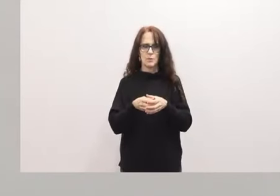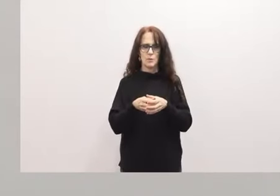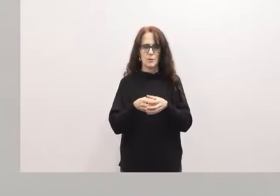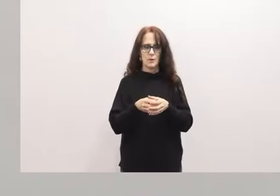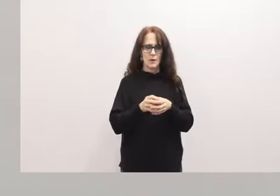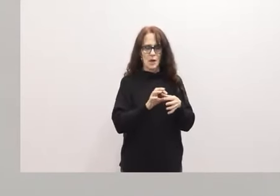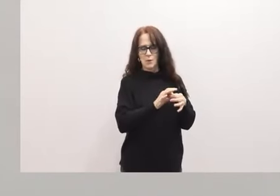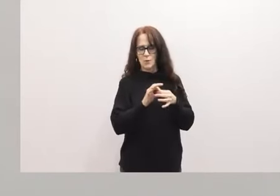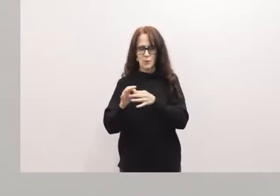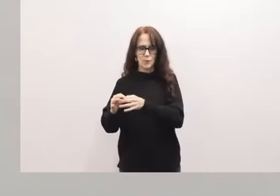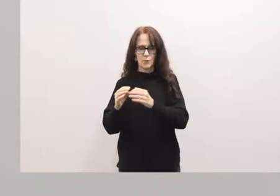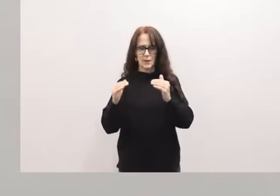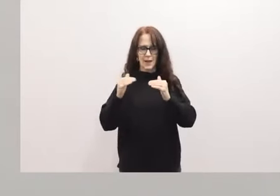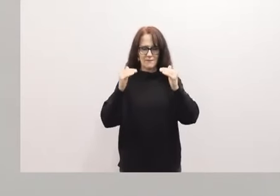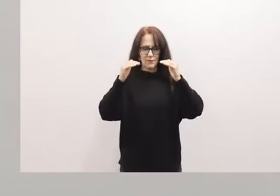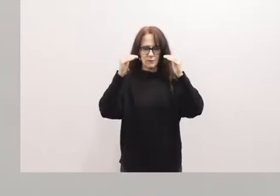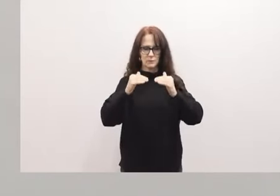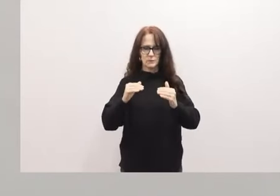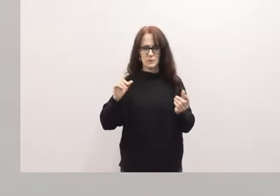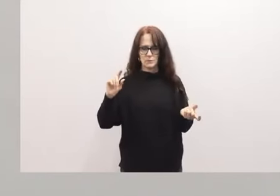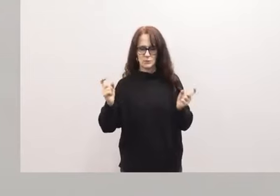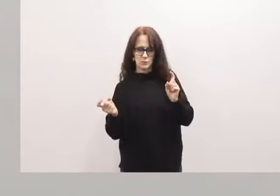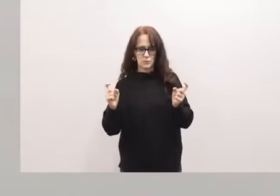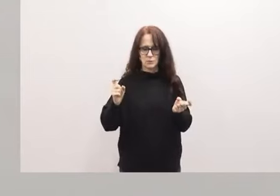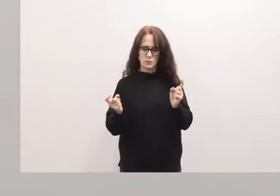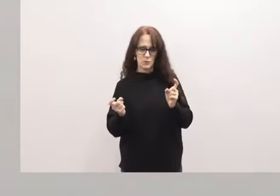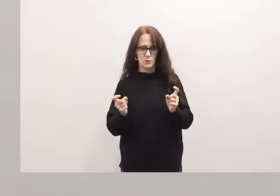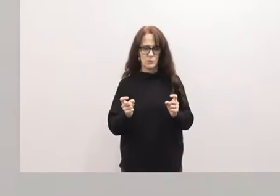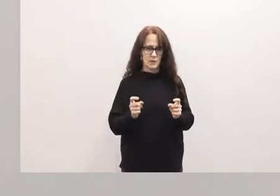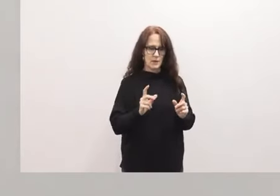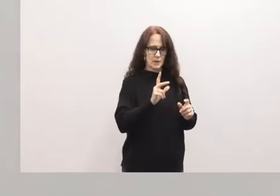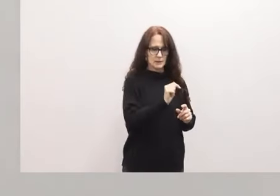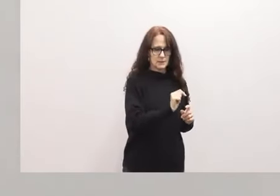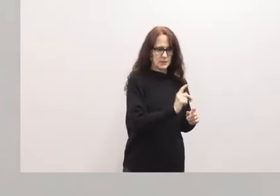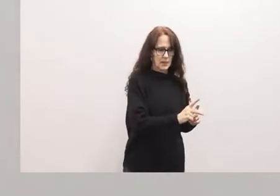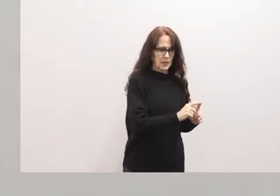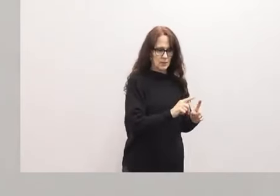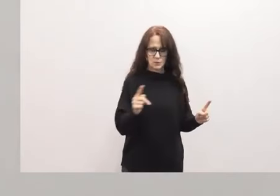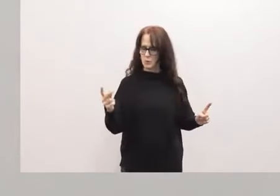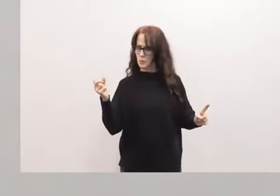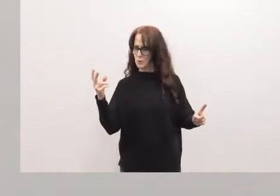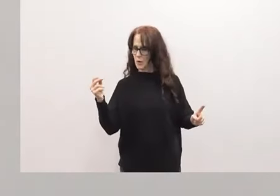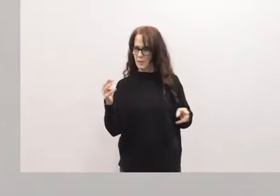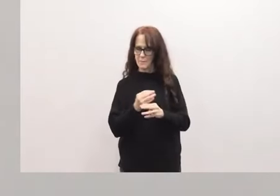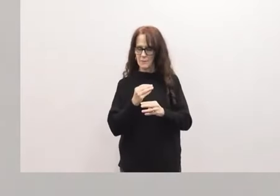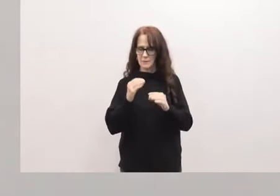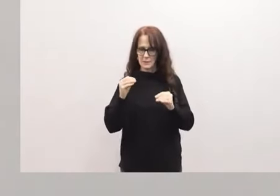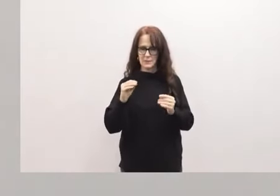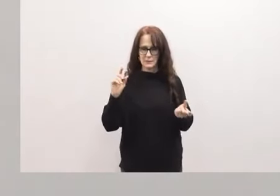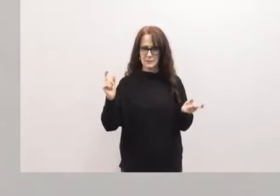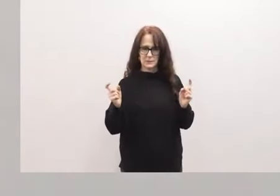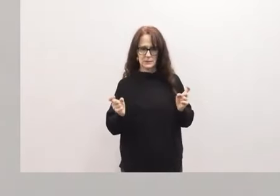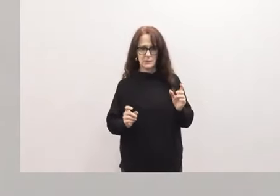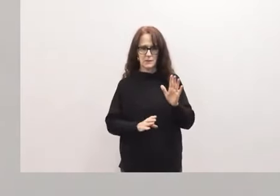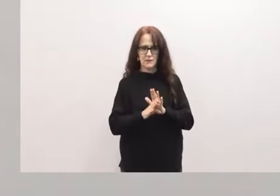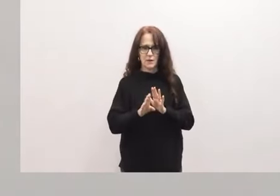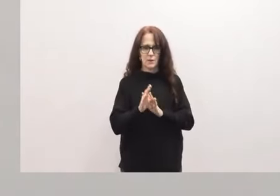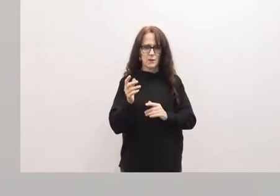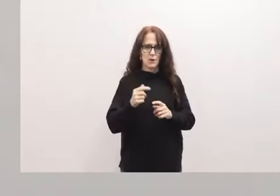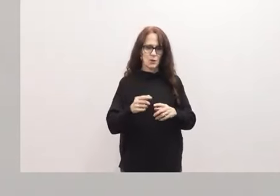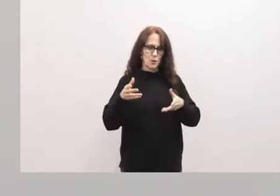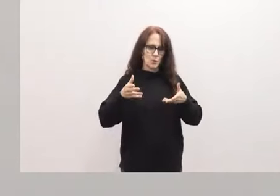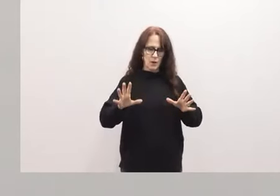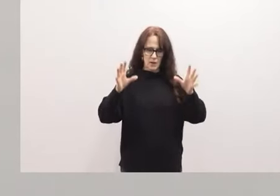cross-level working on what shifts need to occur TK to 12 in mathematical teaching to really develop a new